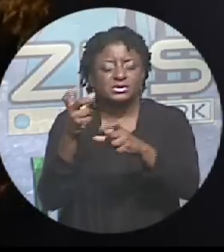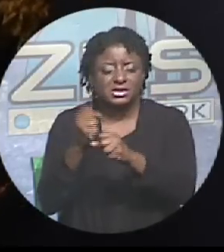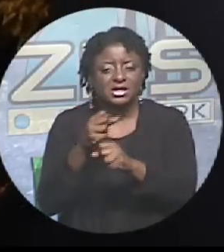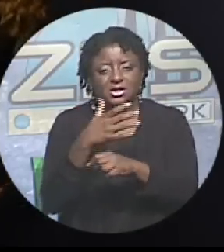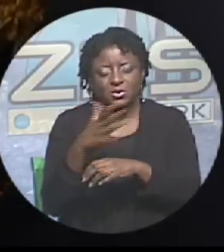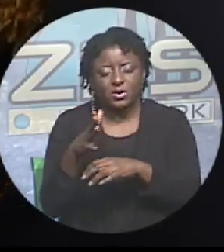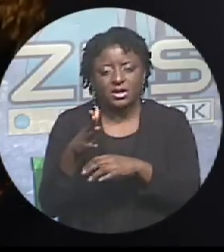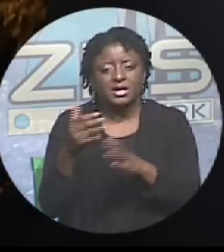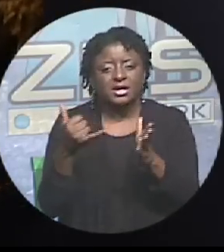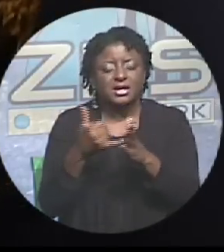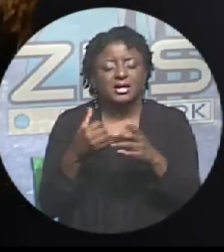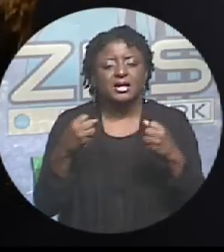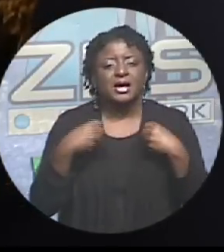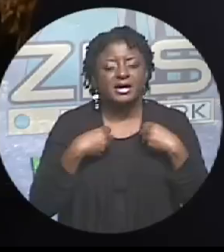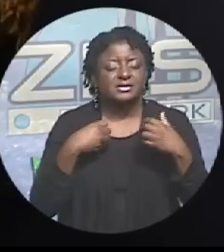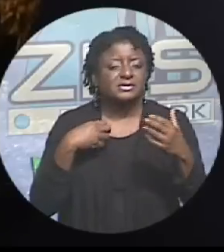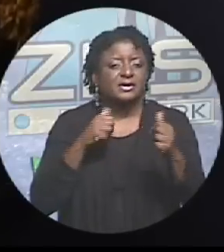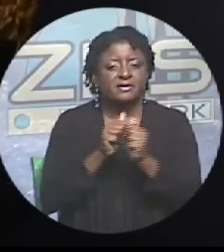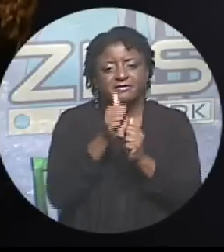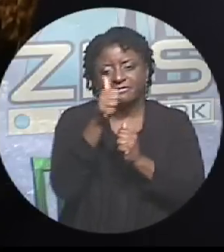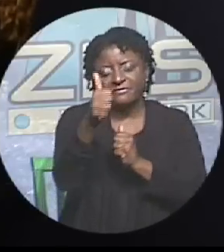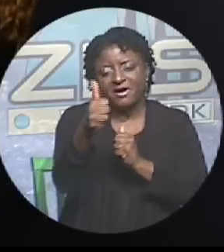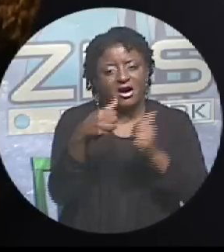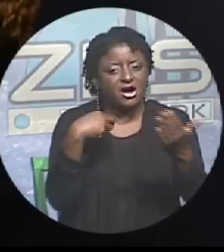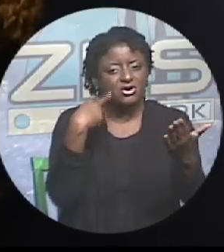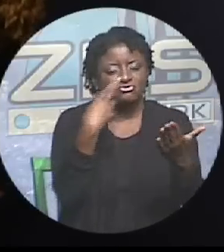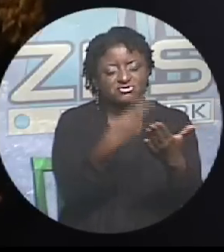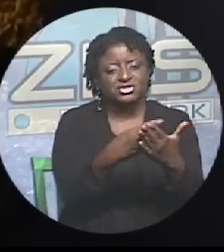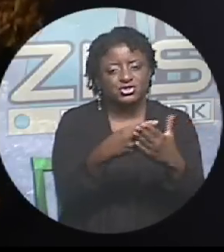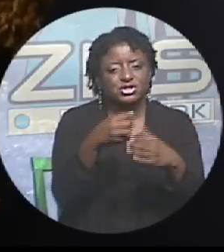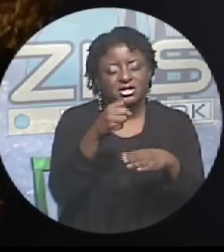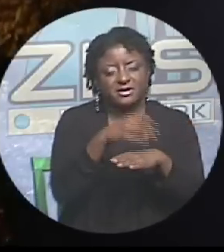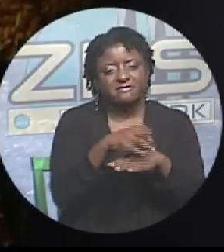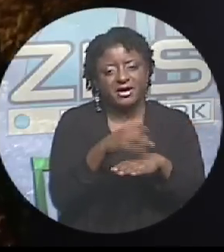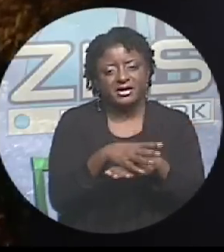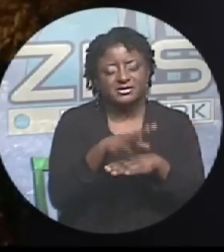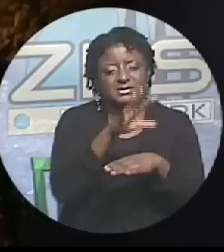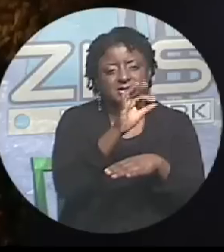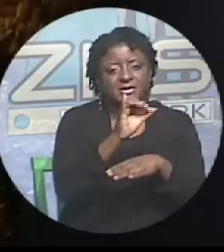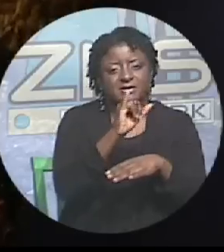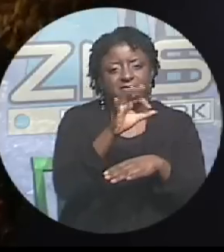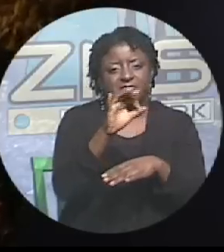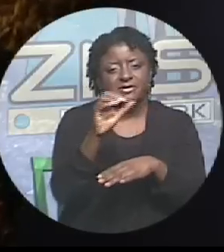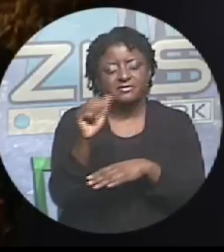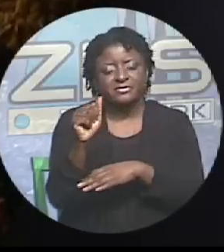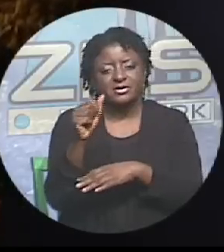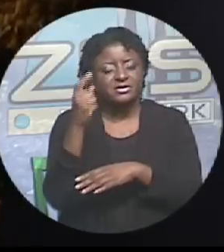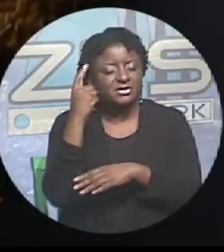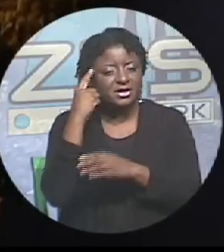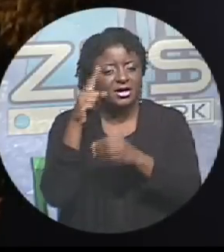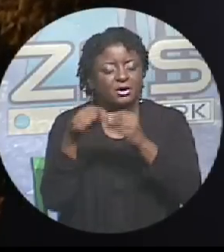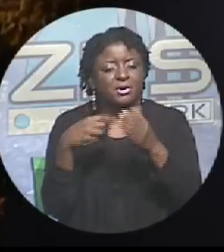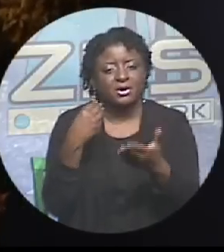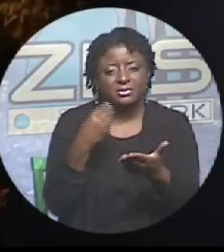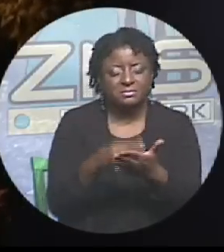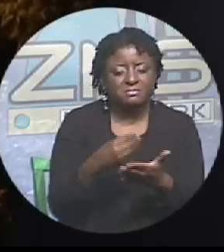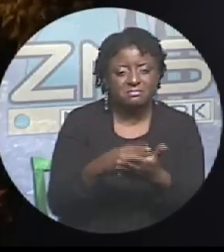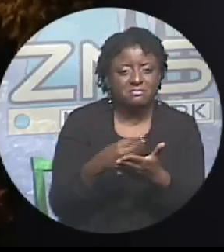effects beyond what FIFA was. Now, FIFA, I think they're speaking in terms of monetary. Of course, the IAAF does